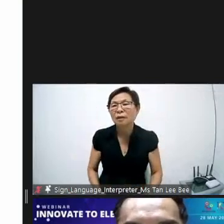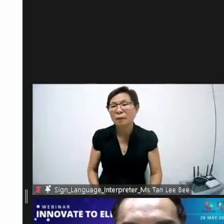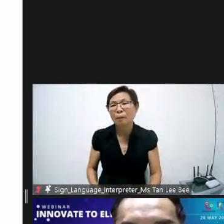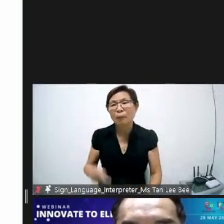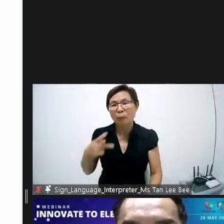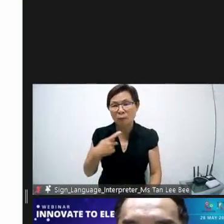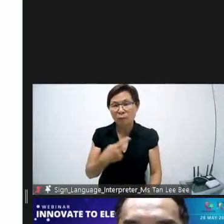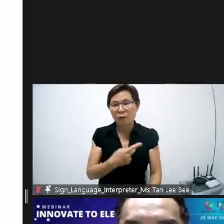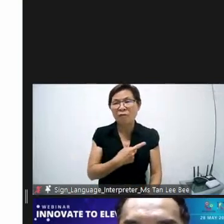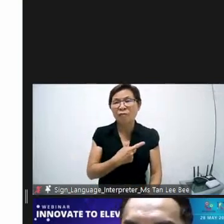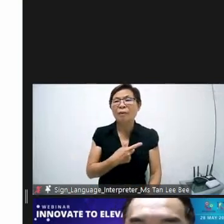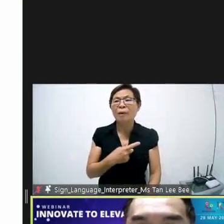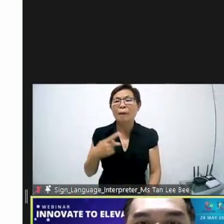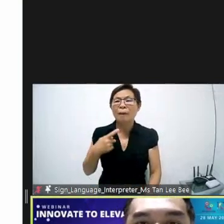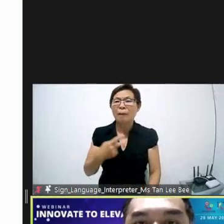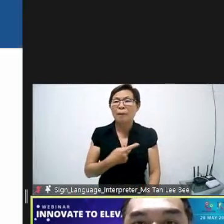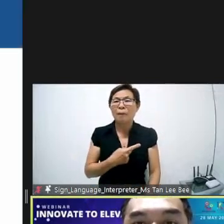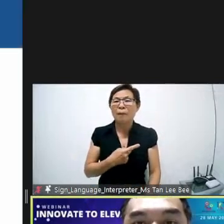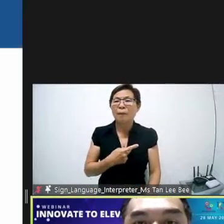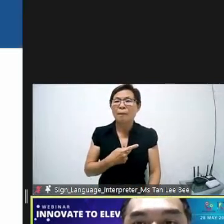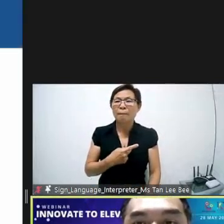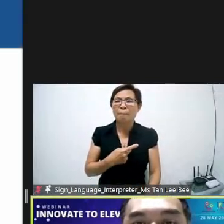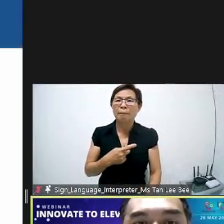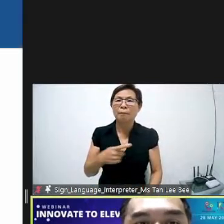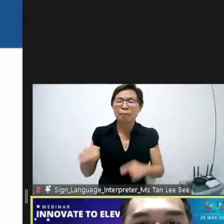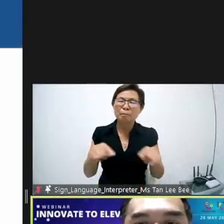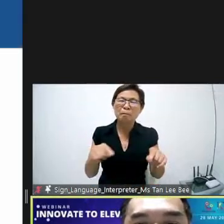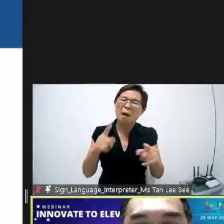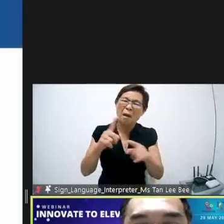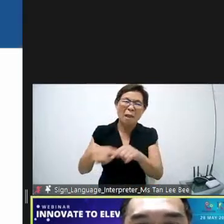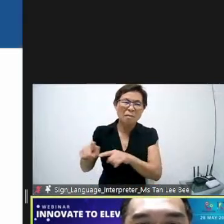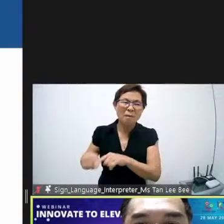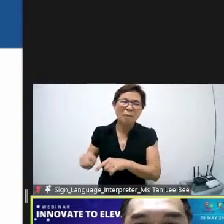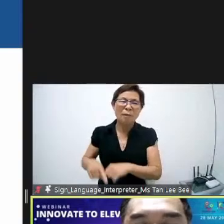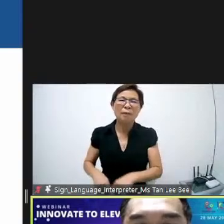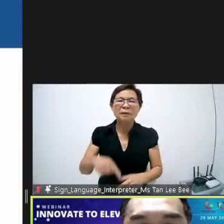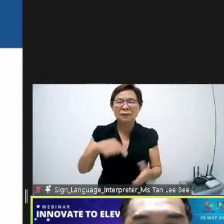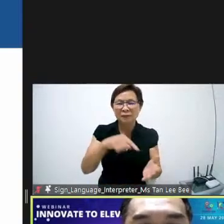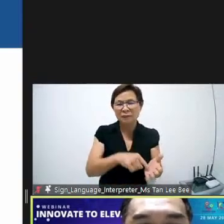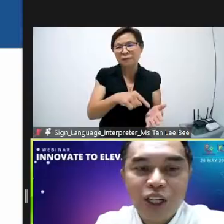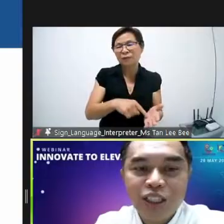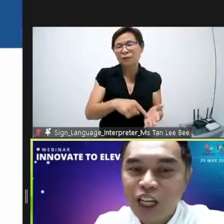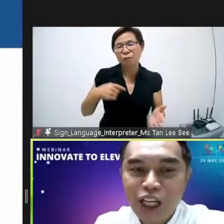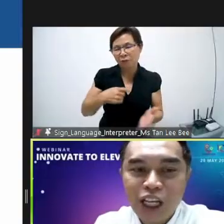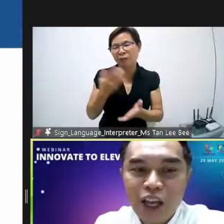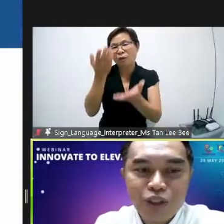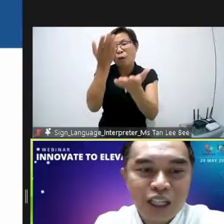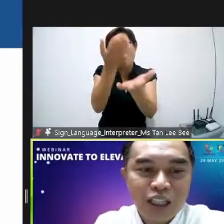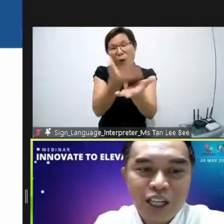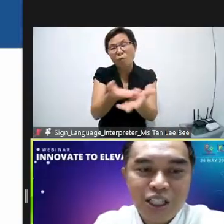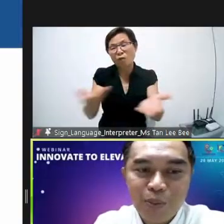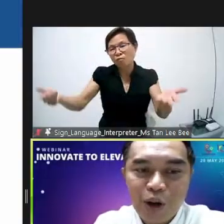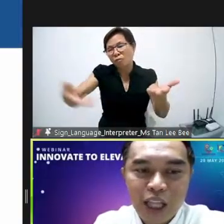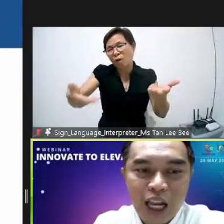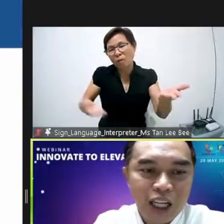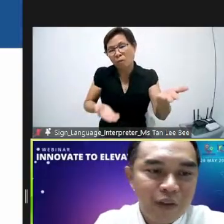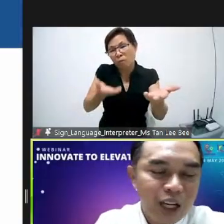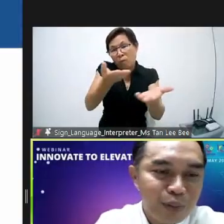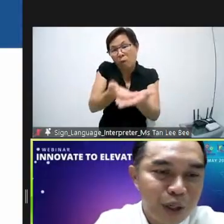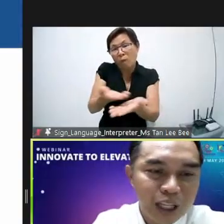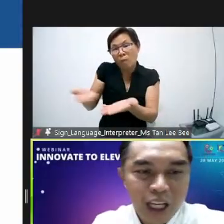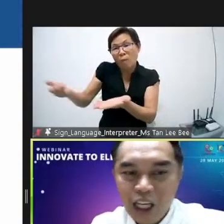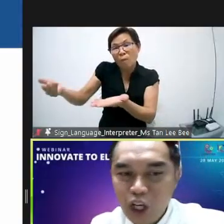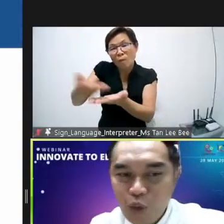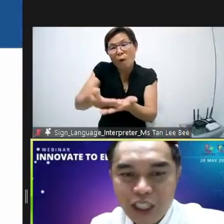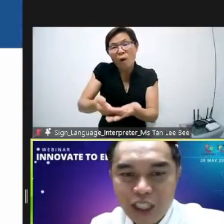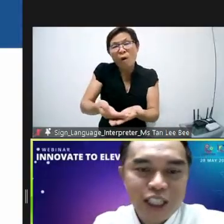have community management and so on. Okay, this is the thing that we can offer: training and consultation about talent